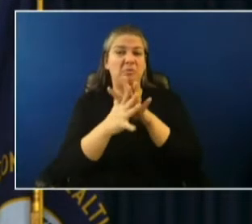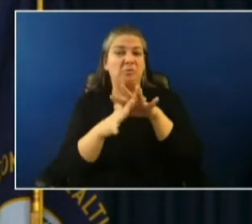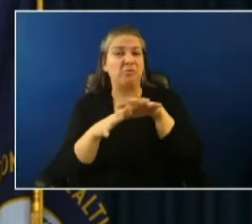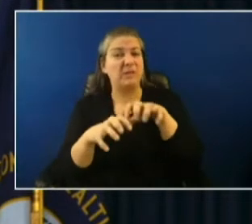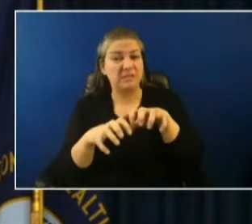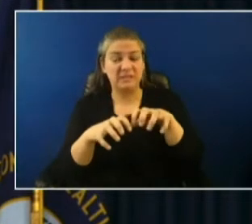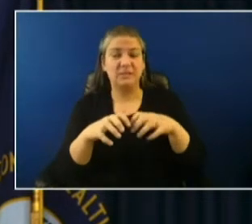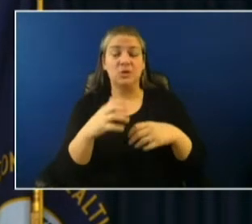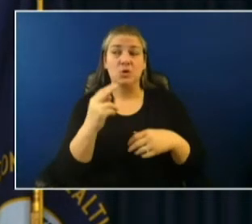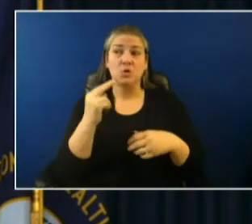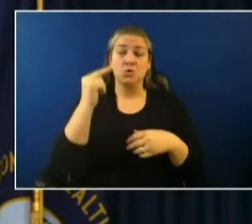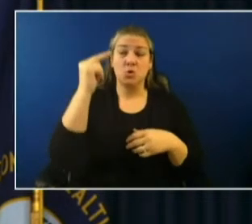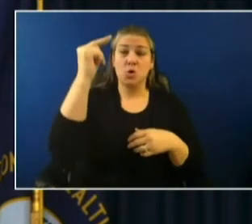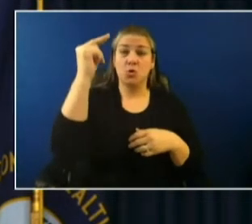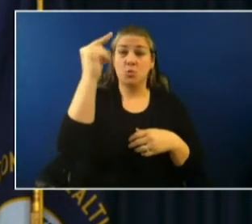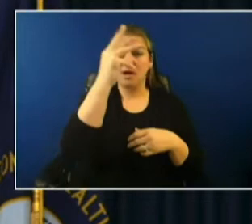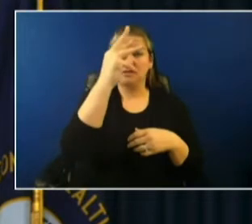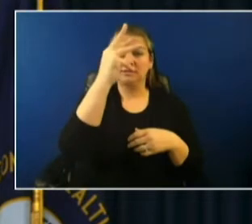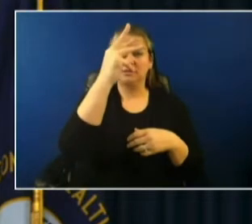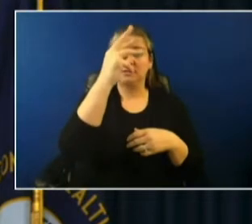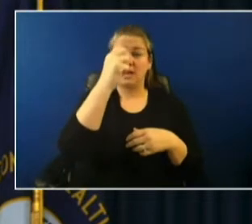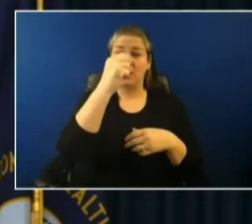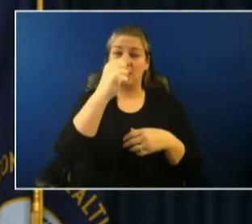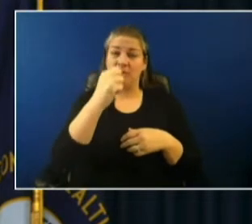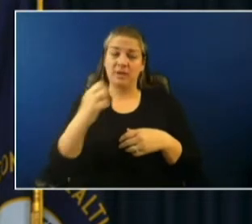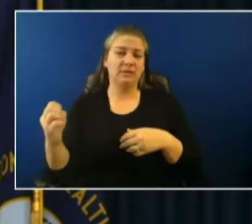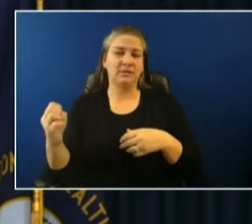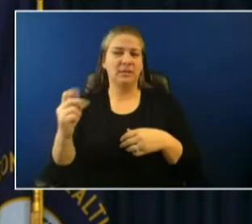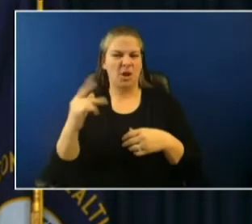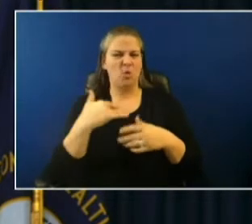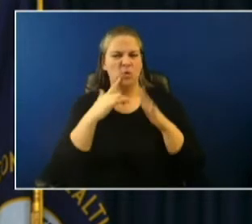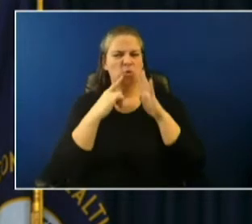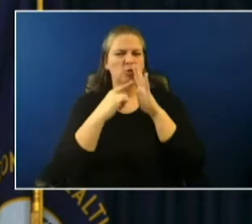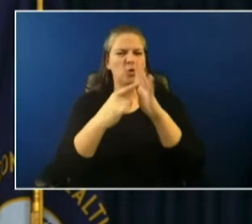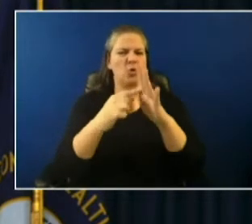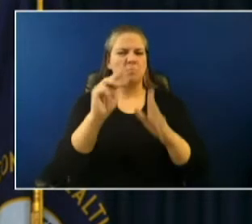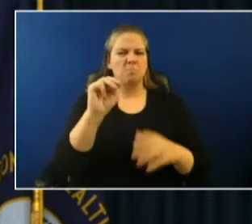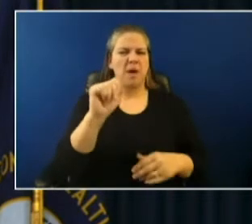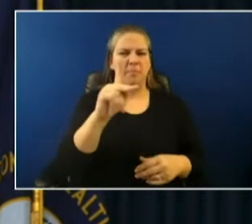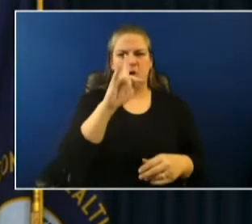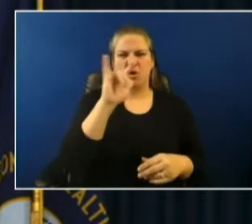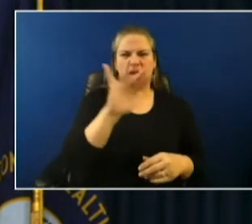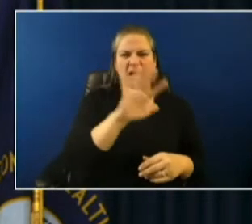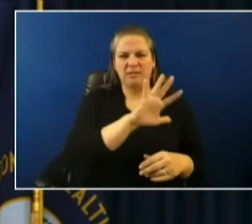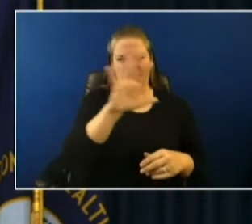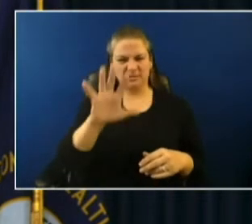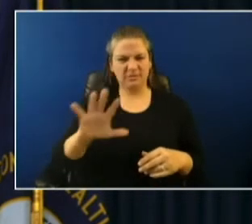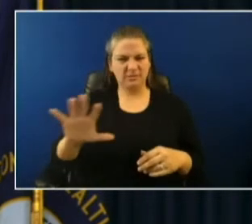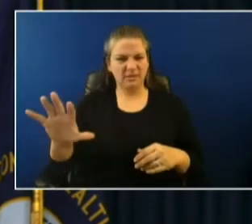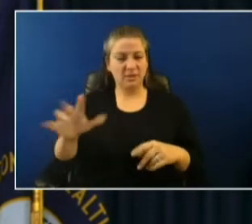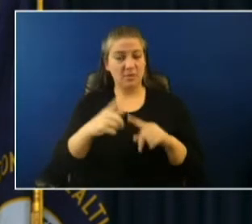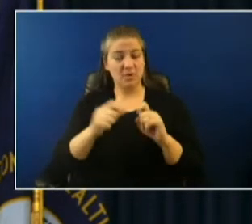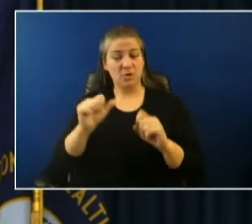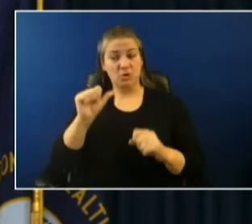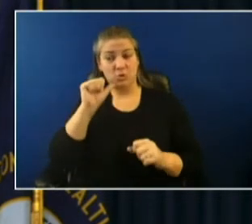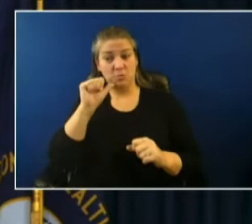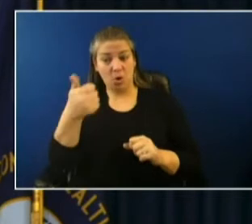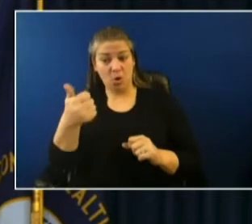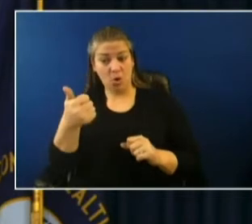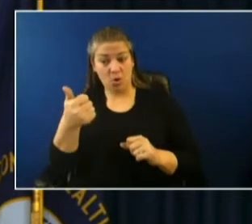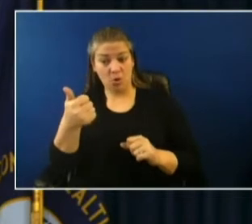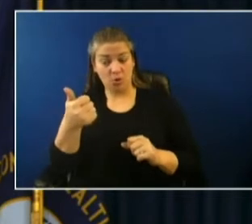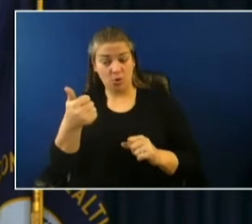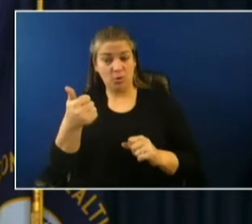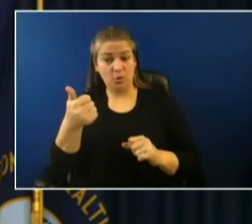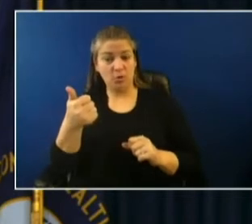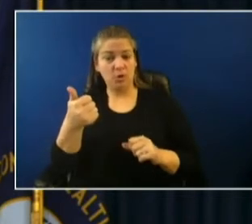to southeast across Kentucky. We'll show you a map in a minute. It's changed a little bit from tomorrow, and what could see some